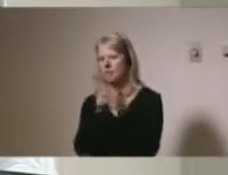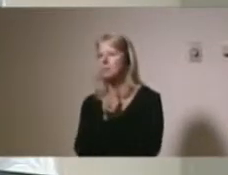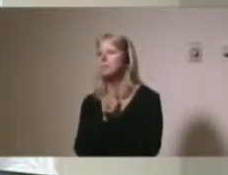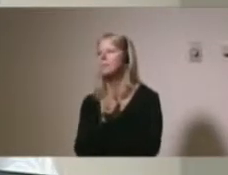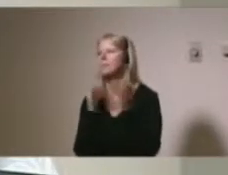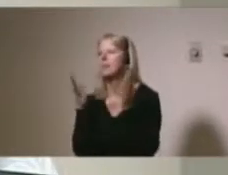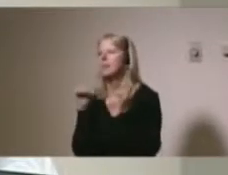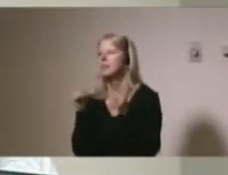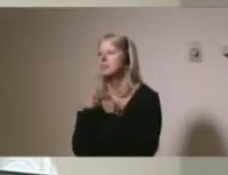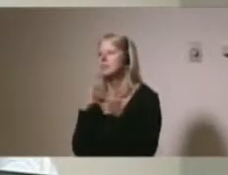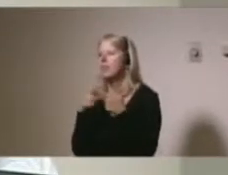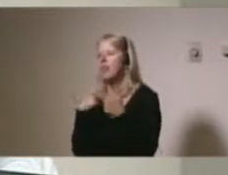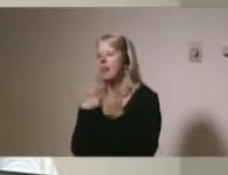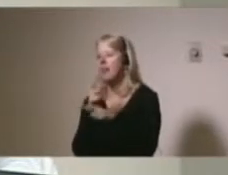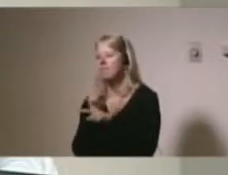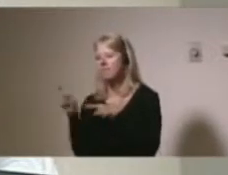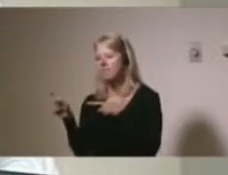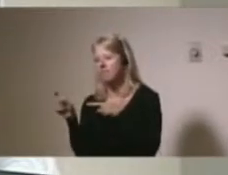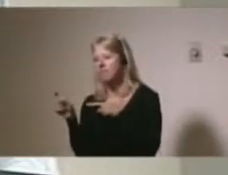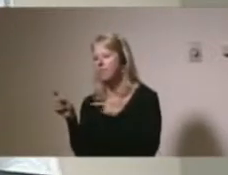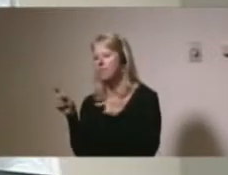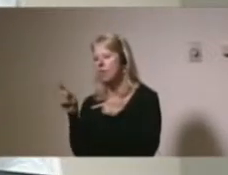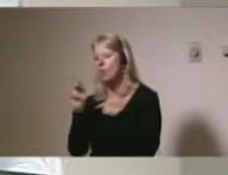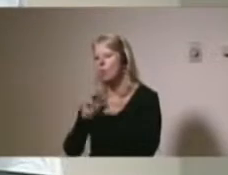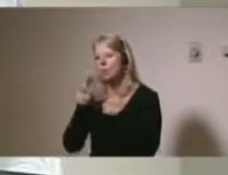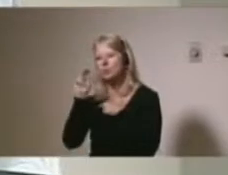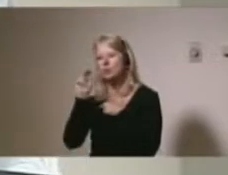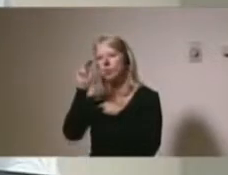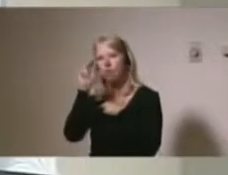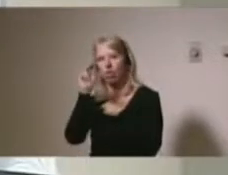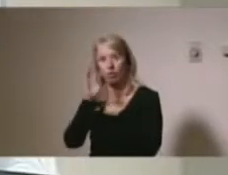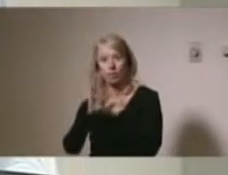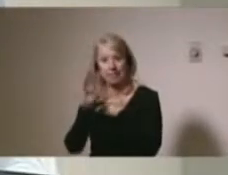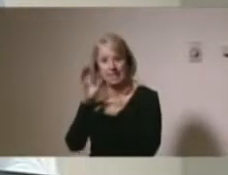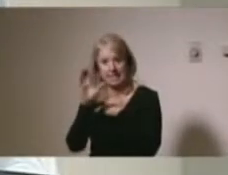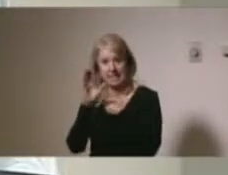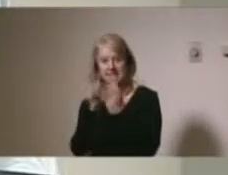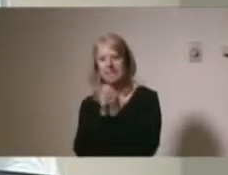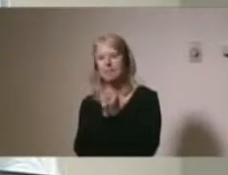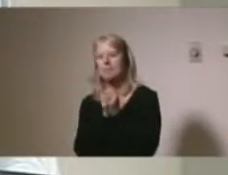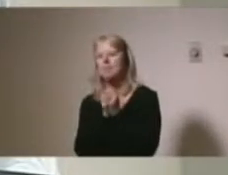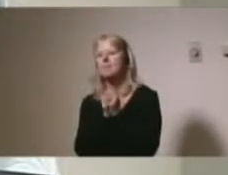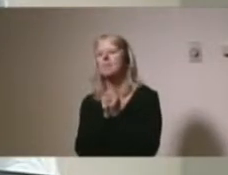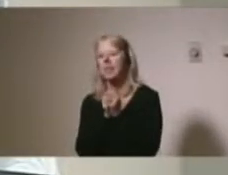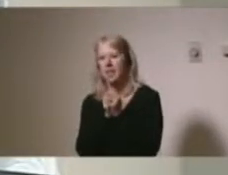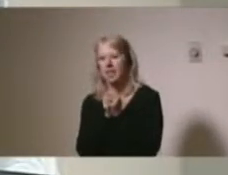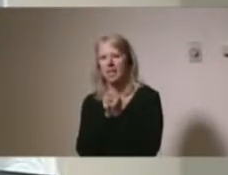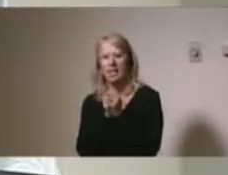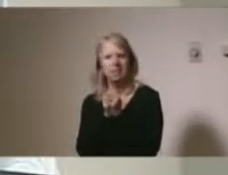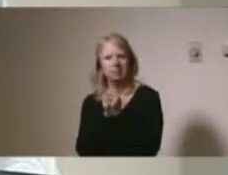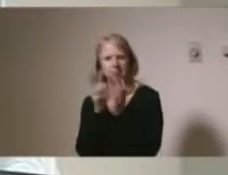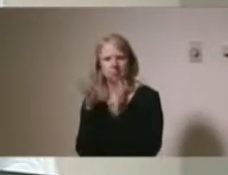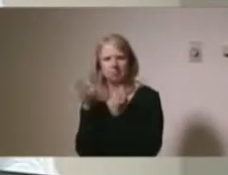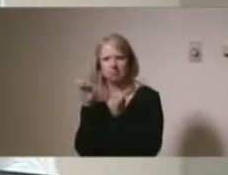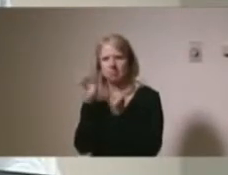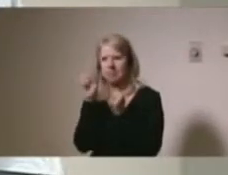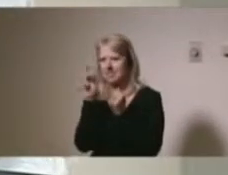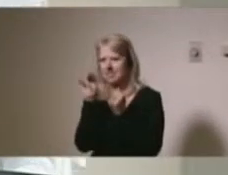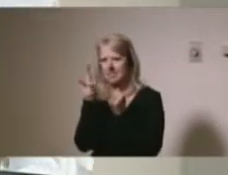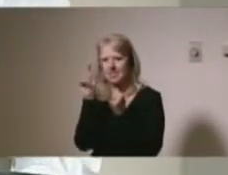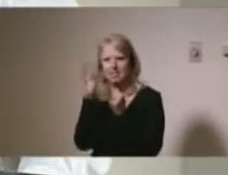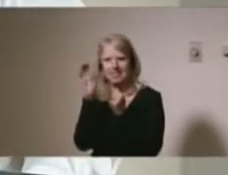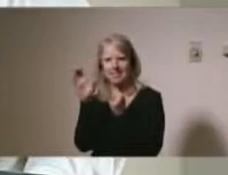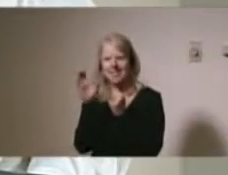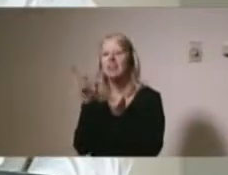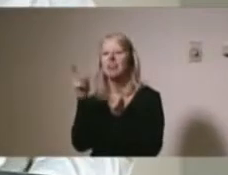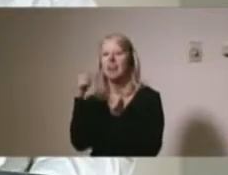I decided to call around and go into northern BC. I called Iskut, BC, and I said, how are things at the post